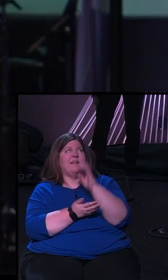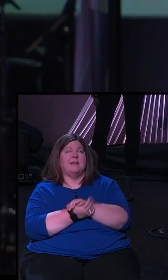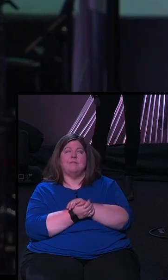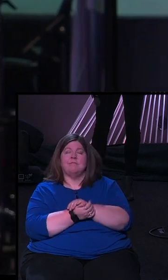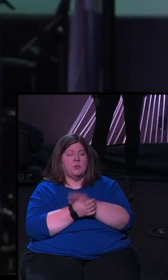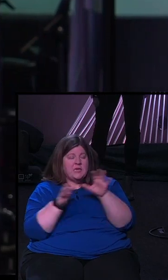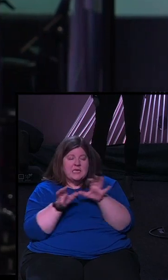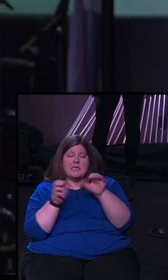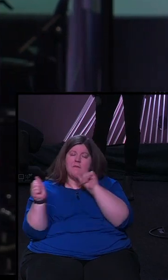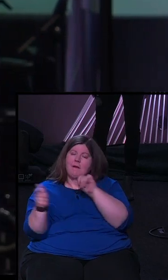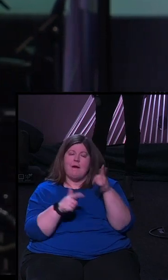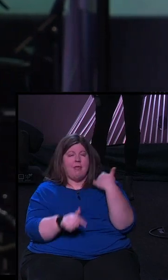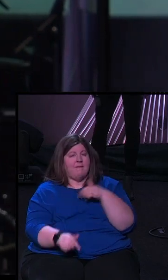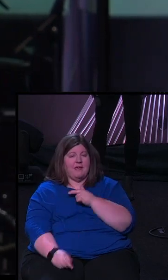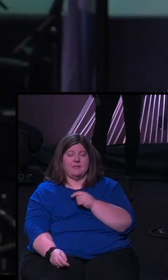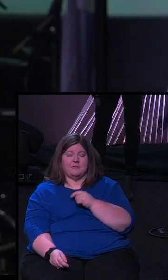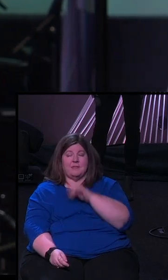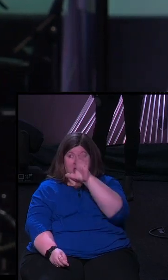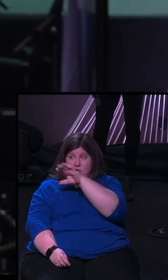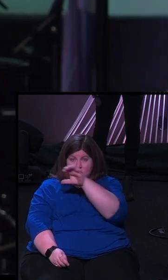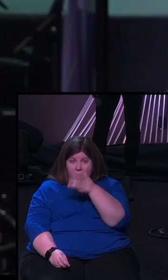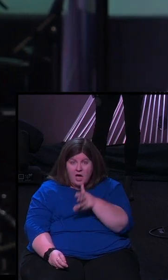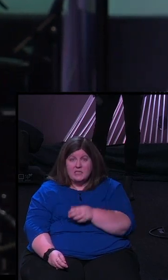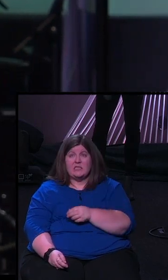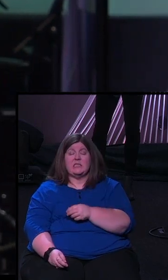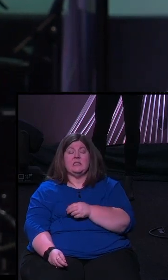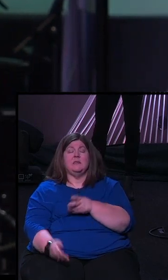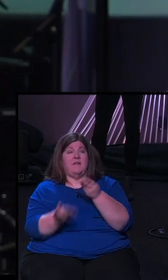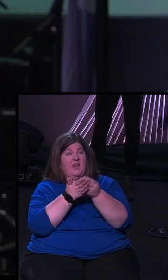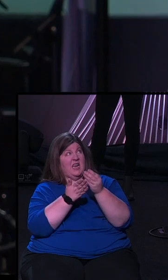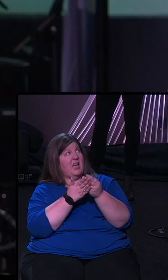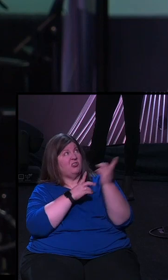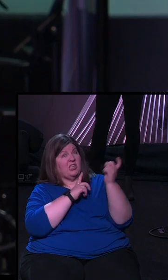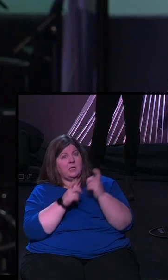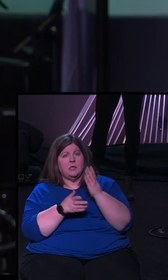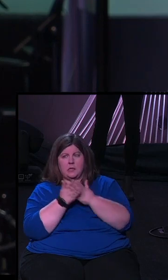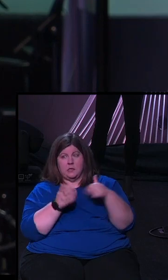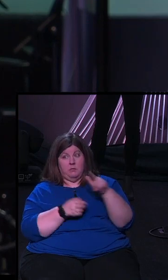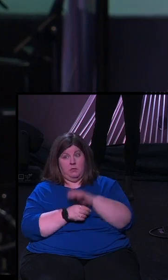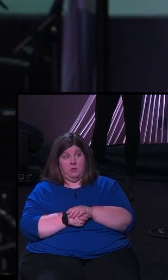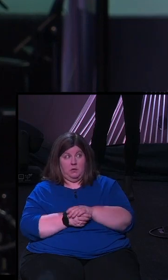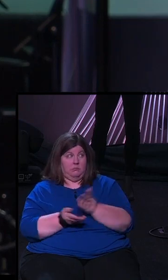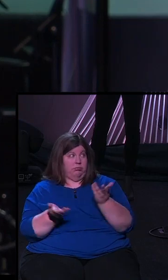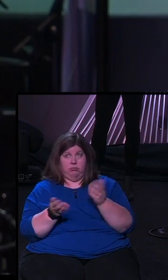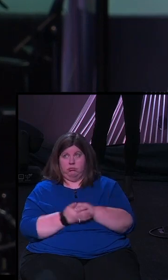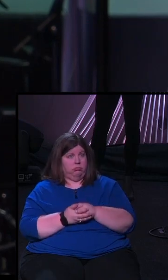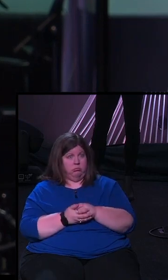us. On the cross, financially. Some of you right now, you're saying, I don't have